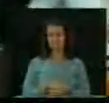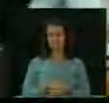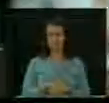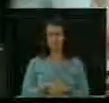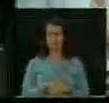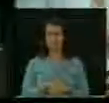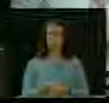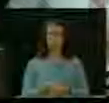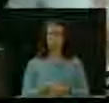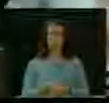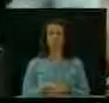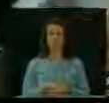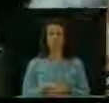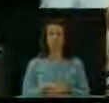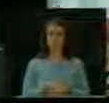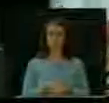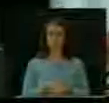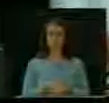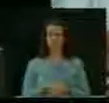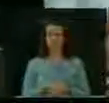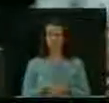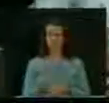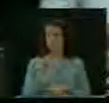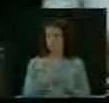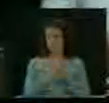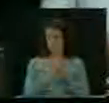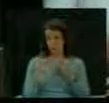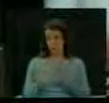we'll start in the 9th District.